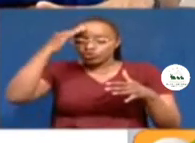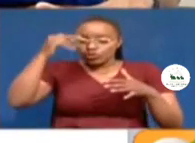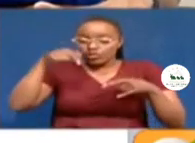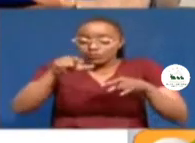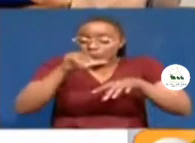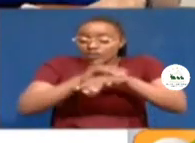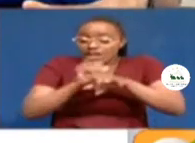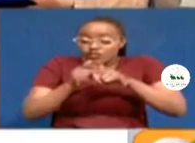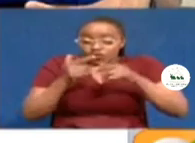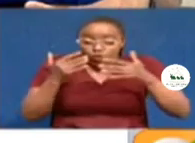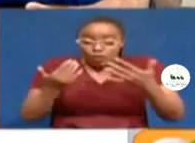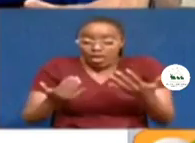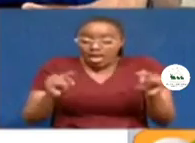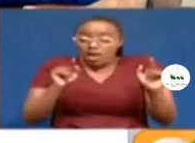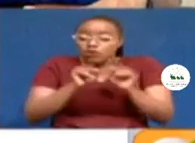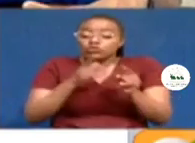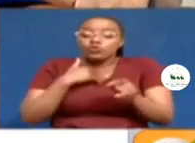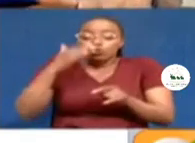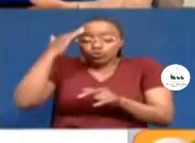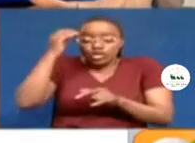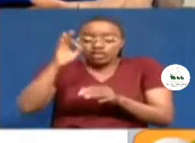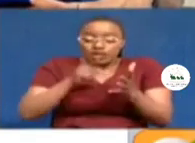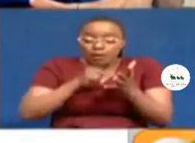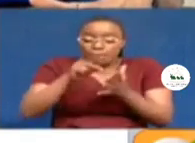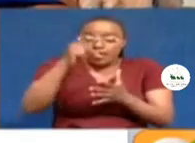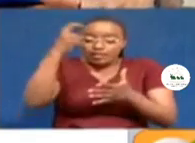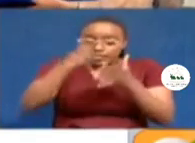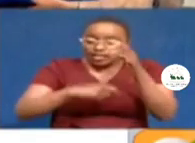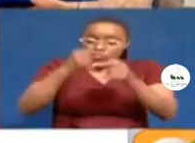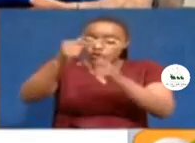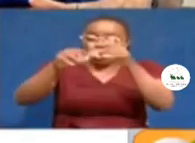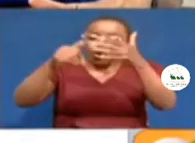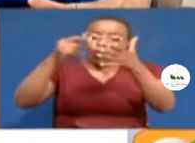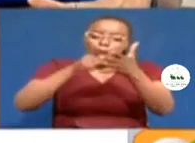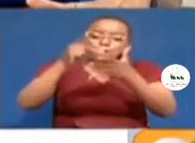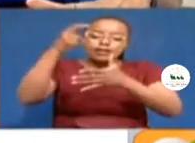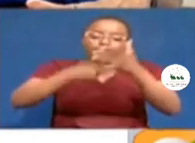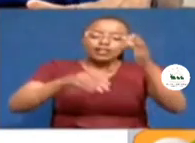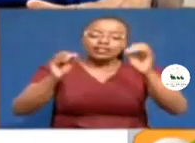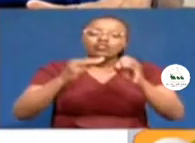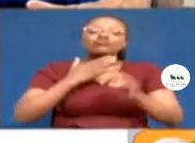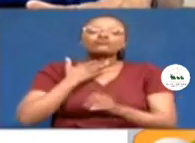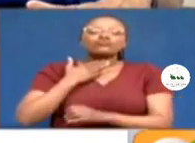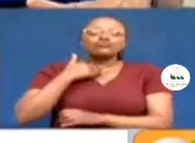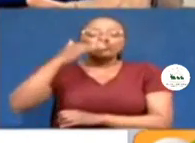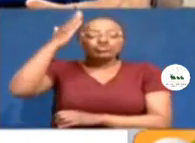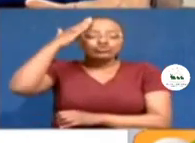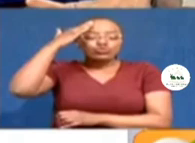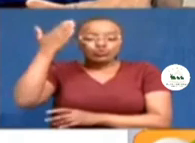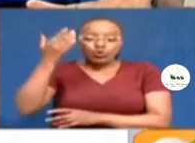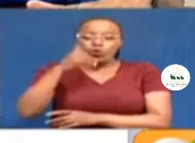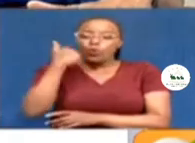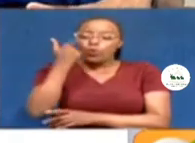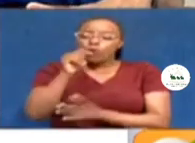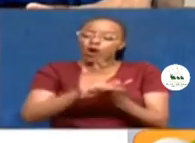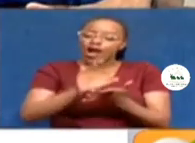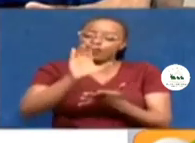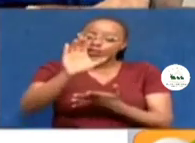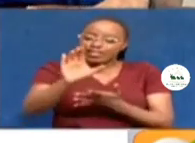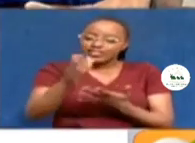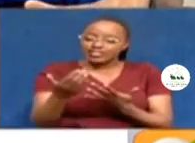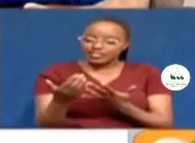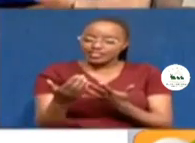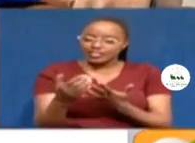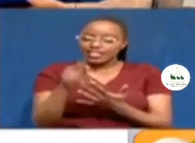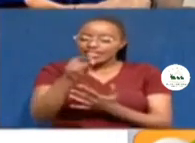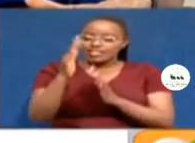it. And I would like to know whether they are paying taxes or not. I would like to know who allocates